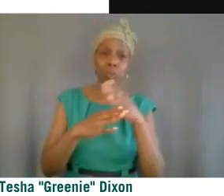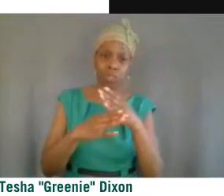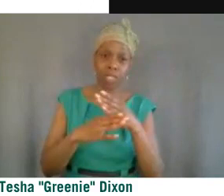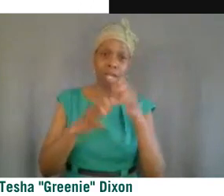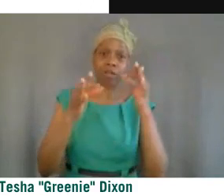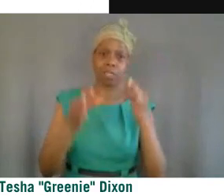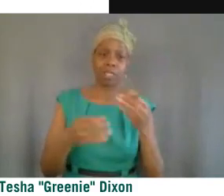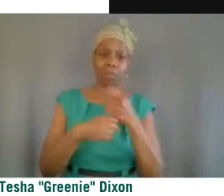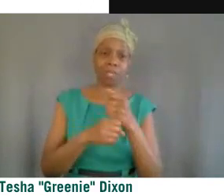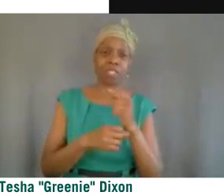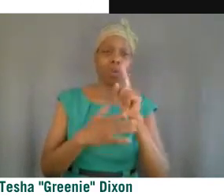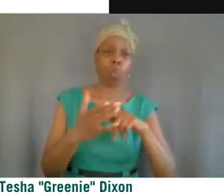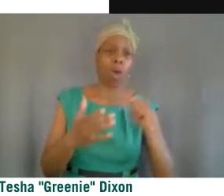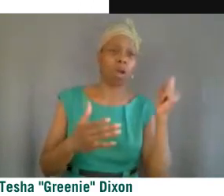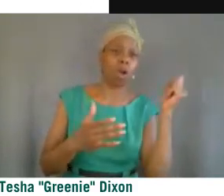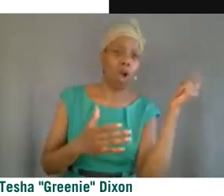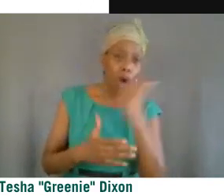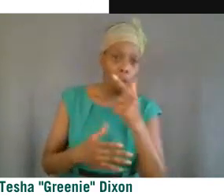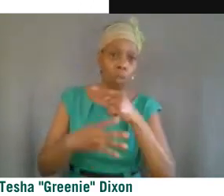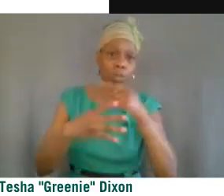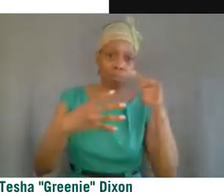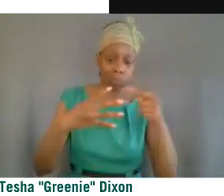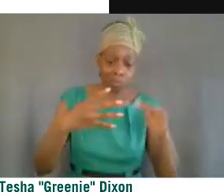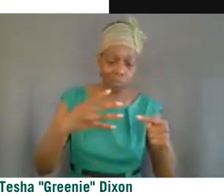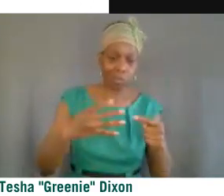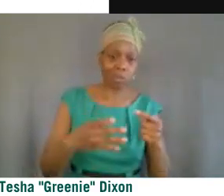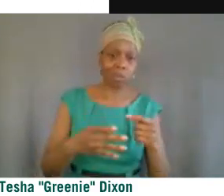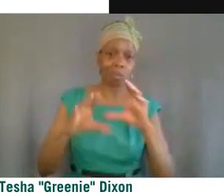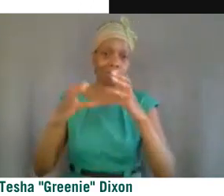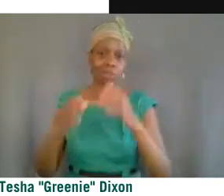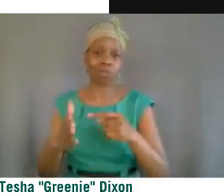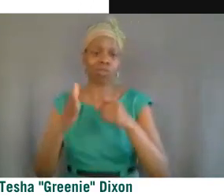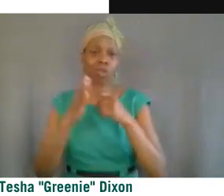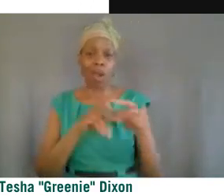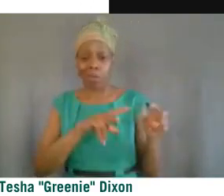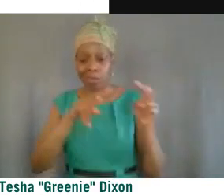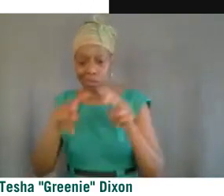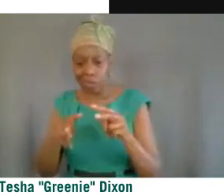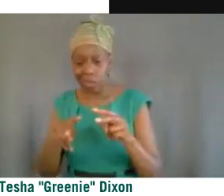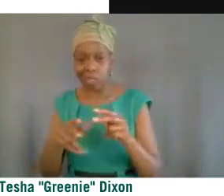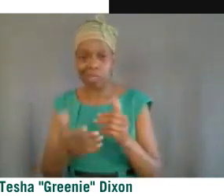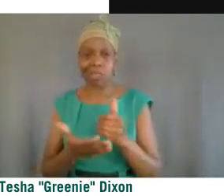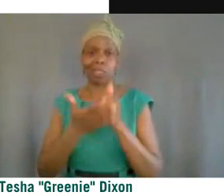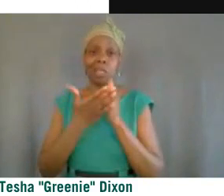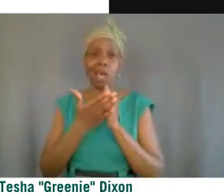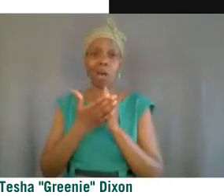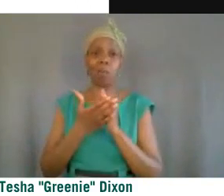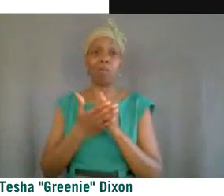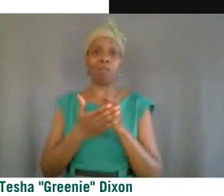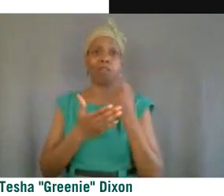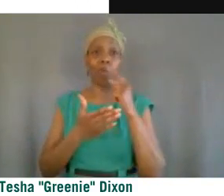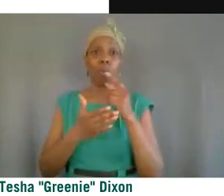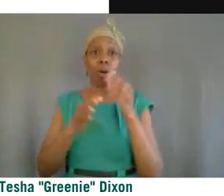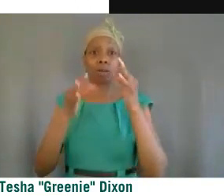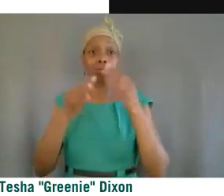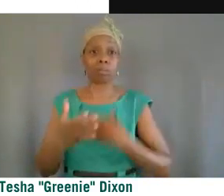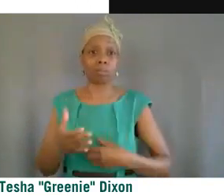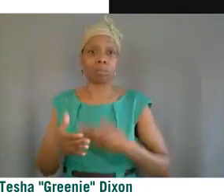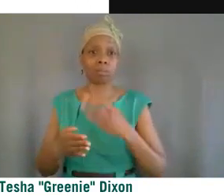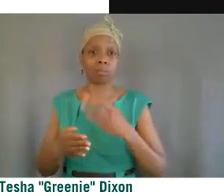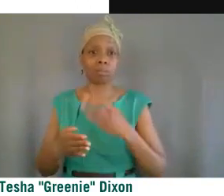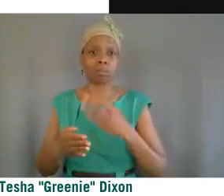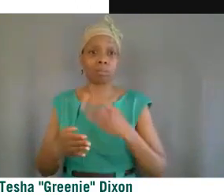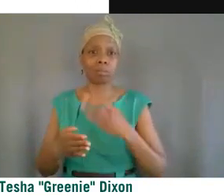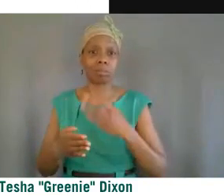And, with the end outcome being more functional use of that hand, whether it be singularly or whether